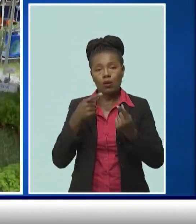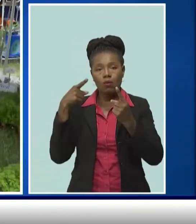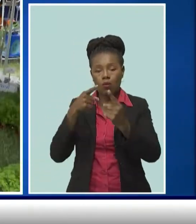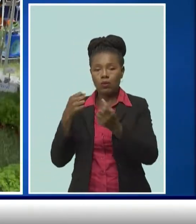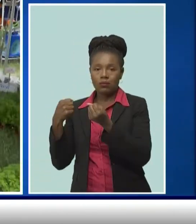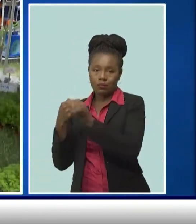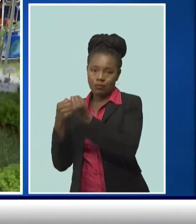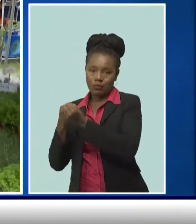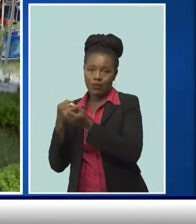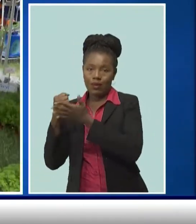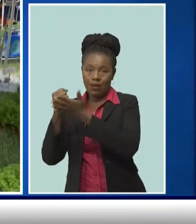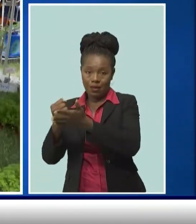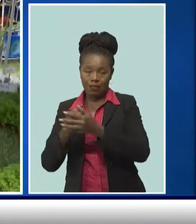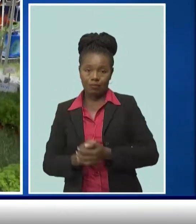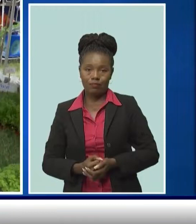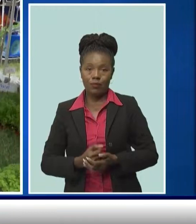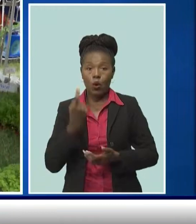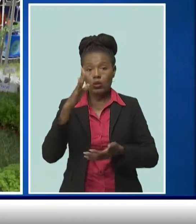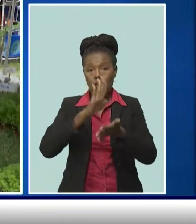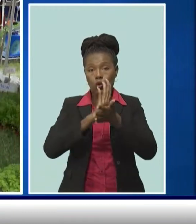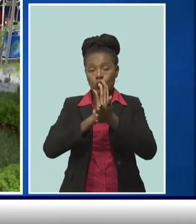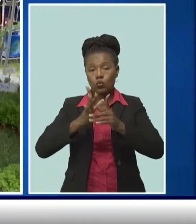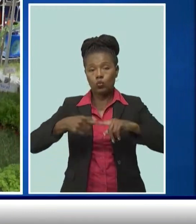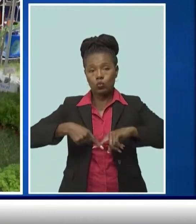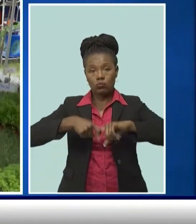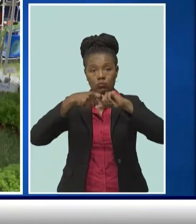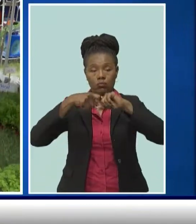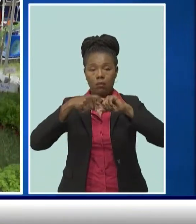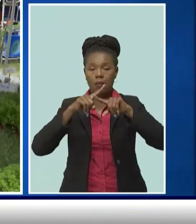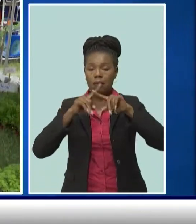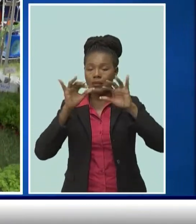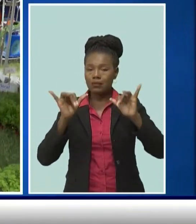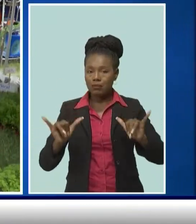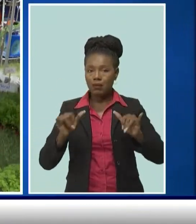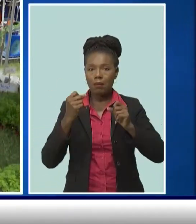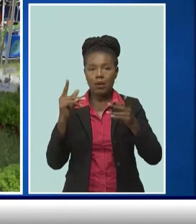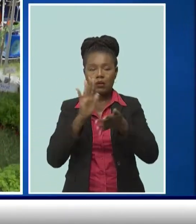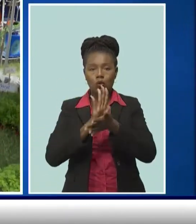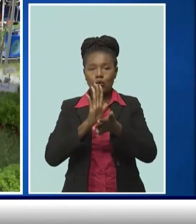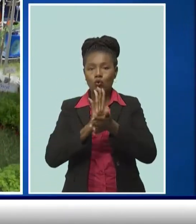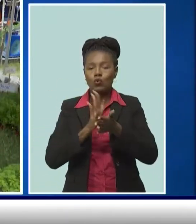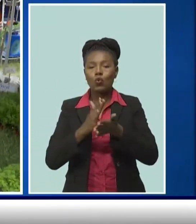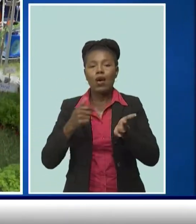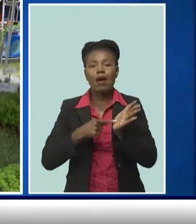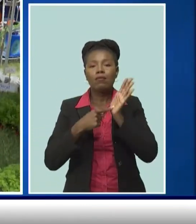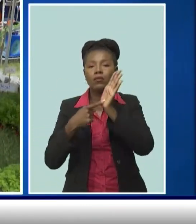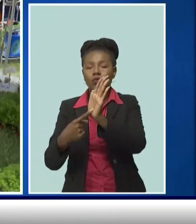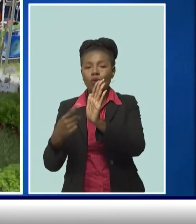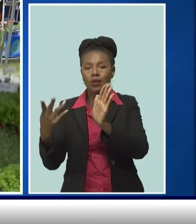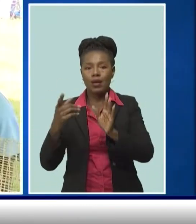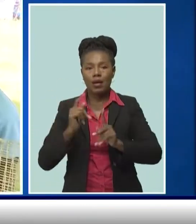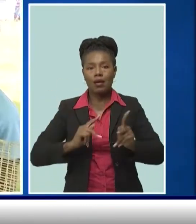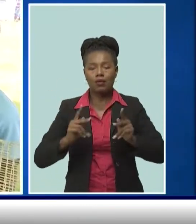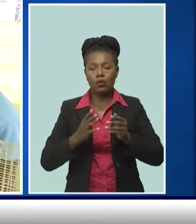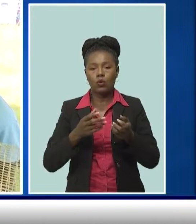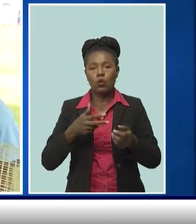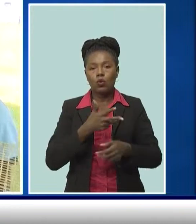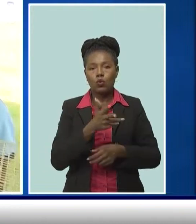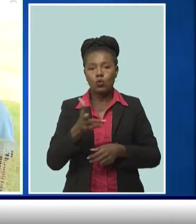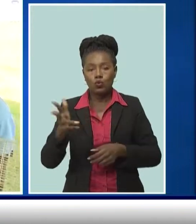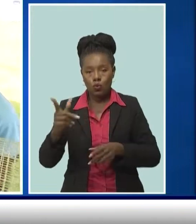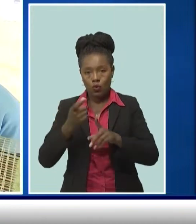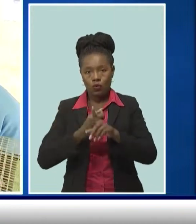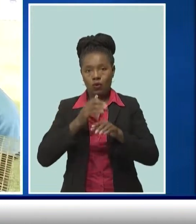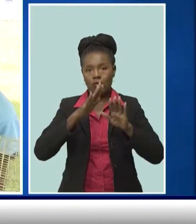schools are currently on midterm break, many of them still mounted displays here in the park and facilitated tours for their students. We are from St.